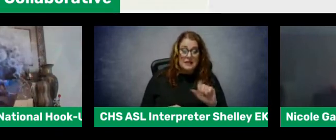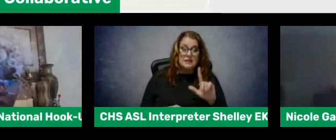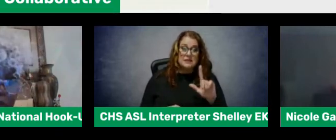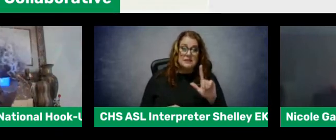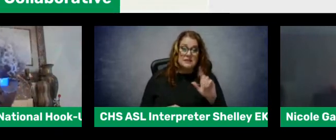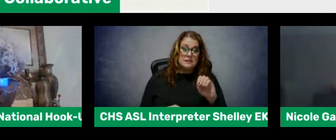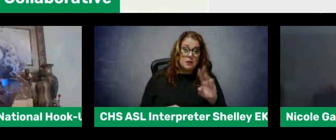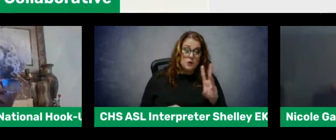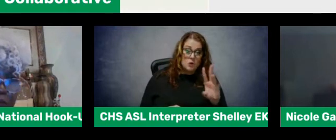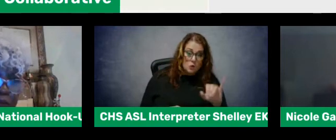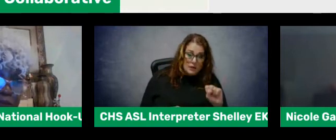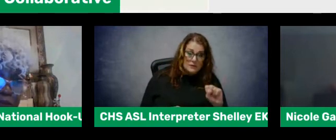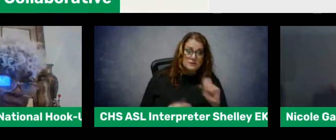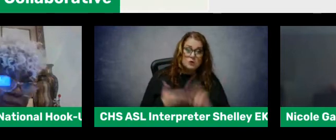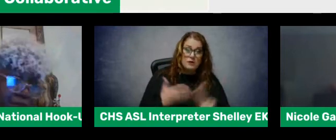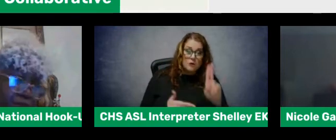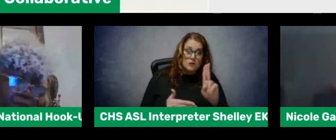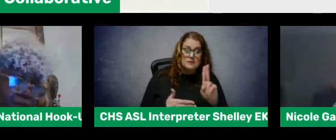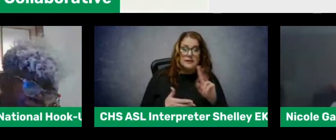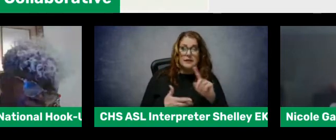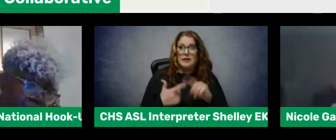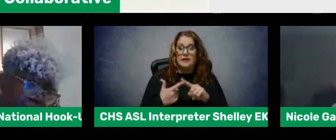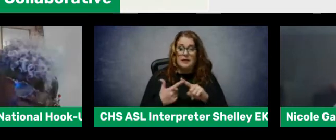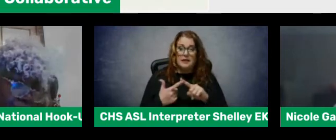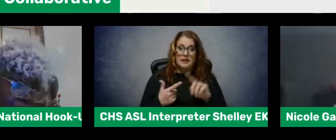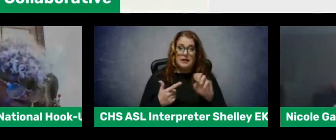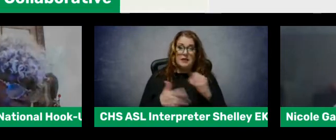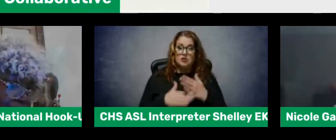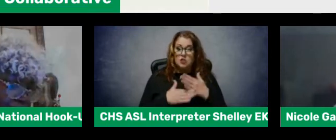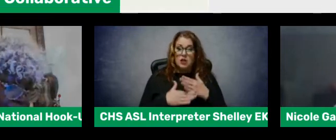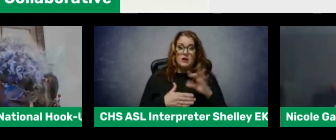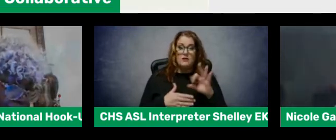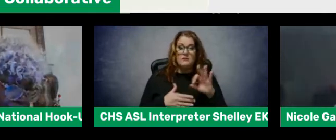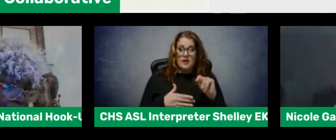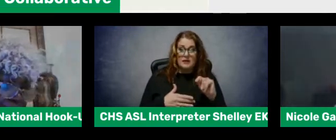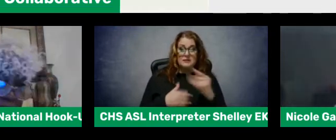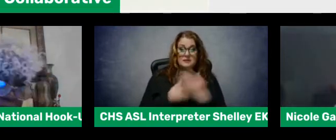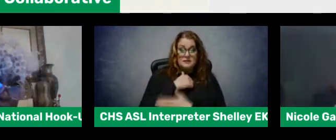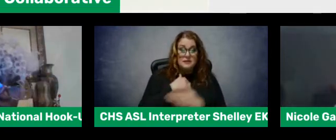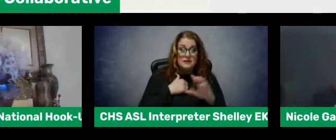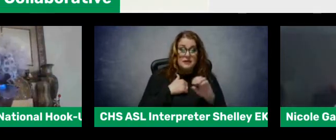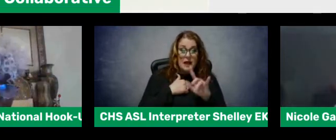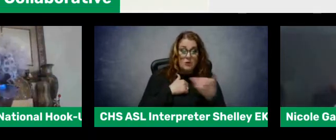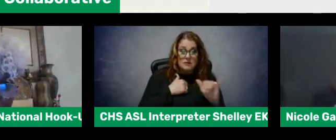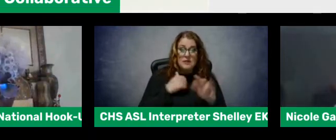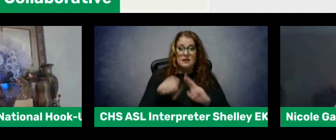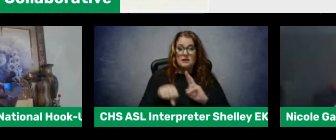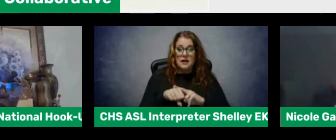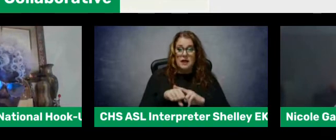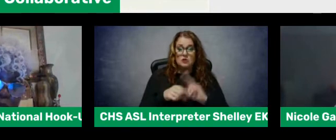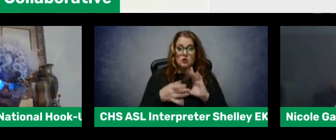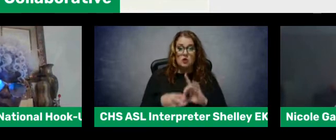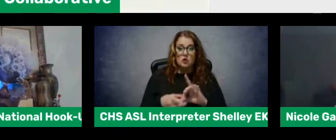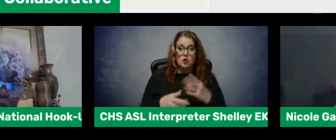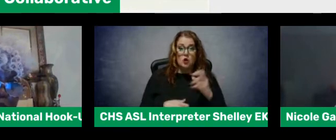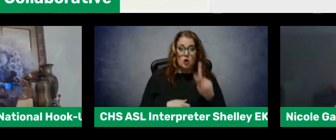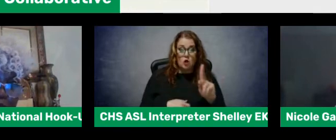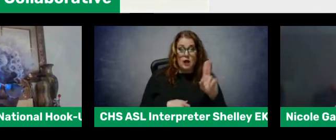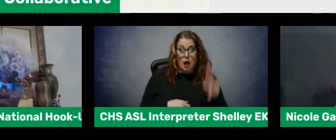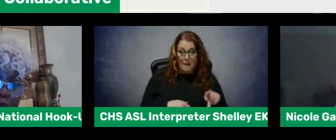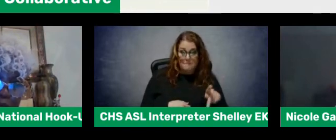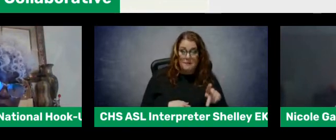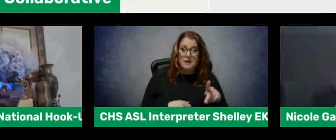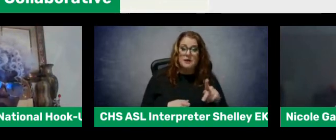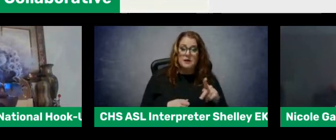It is ShareFest Will County. It is the National Hookup, our fiscal agent, the National